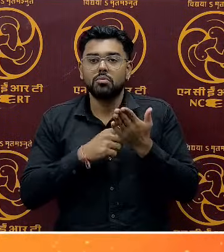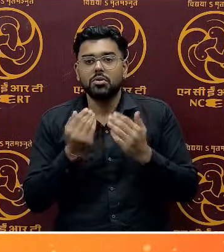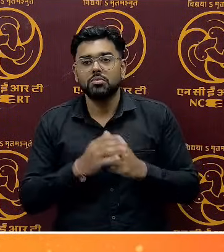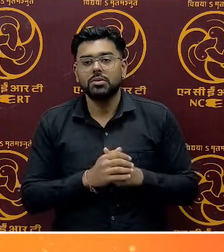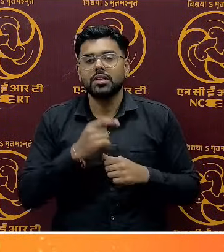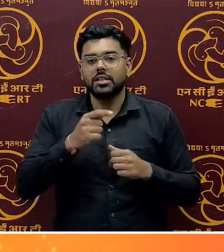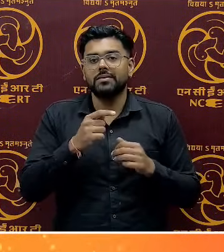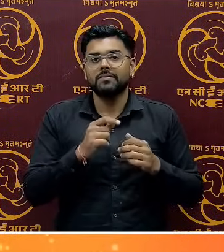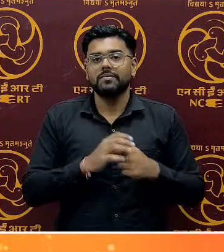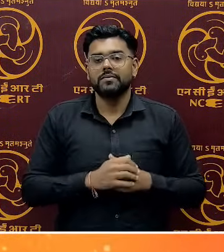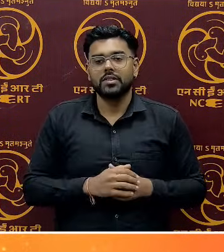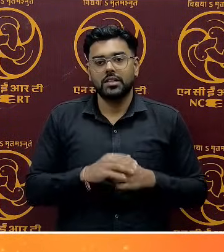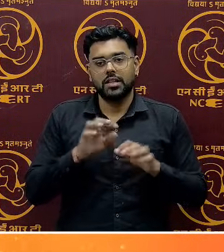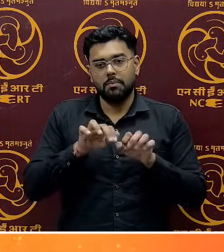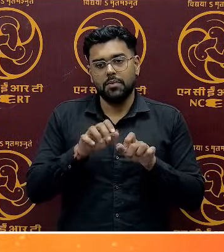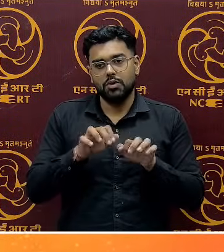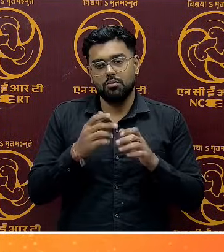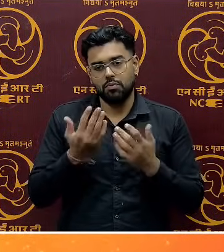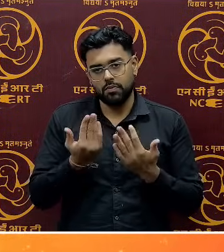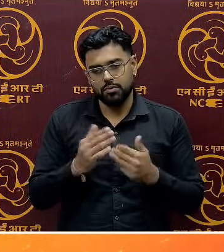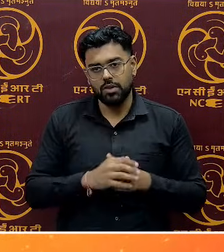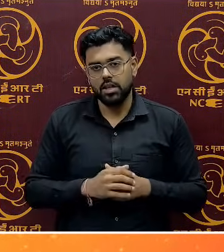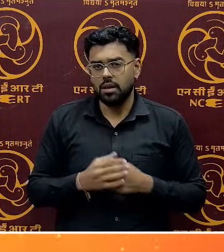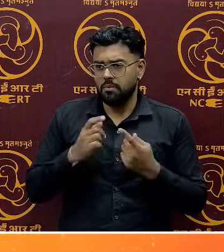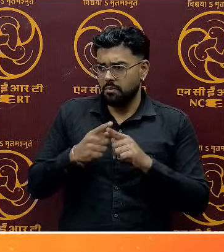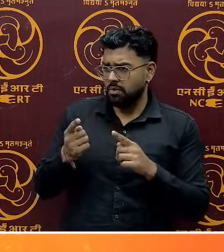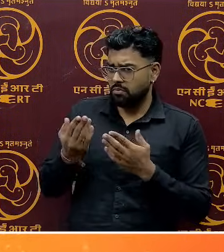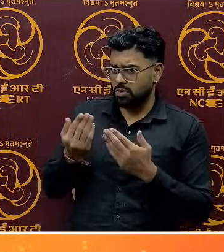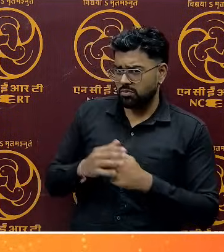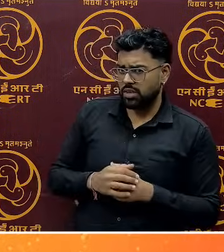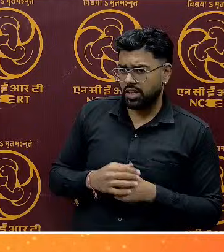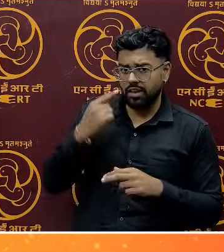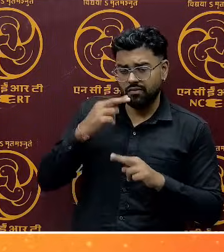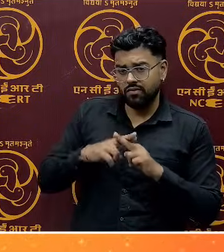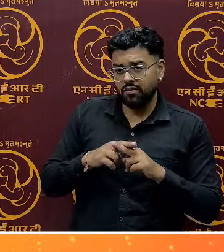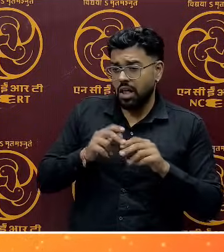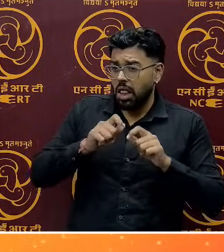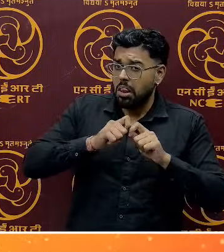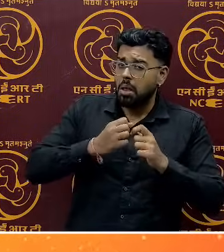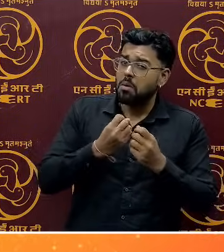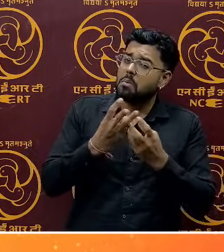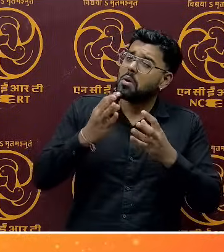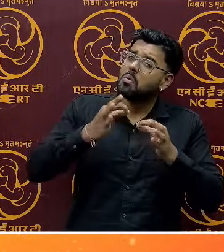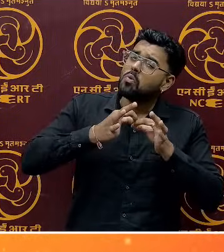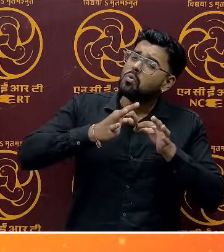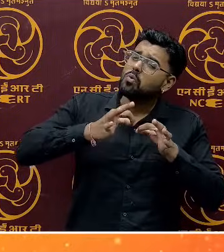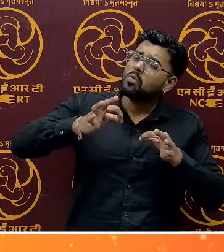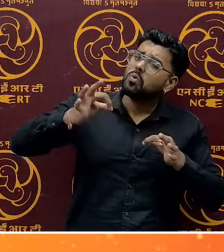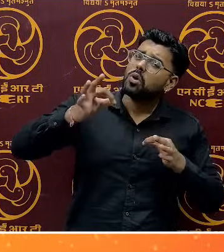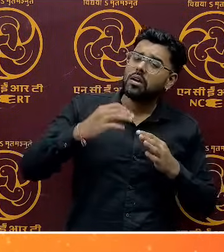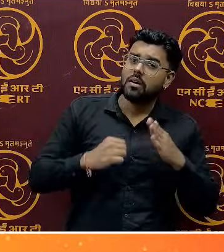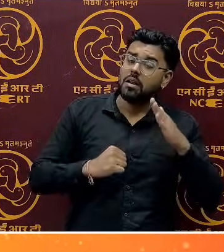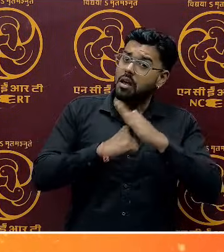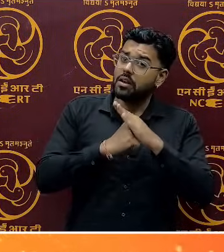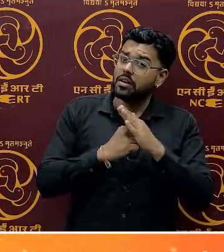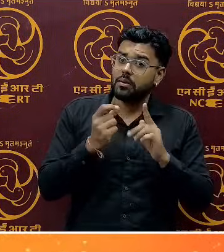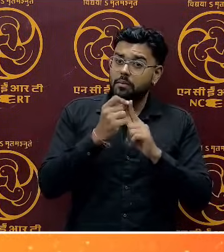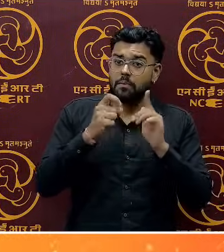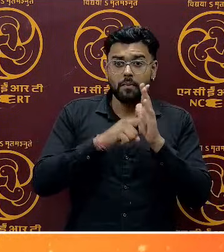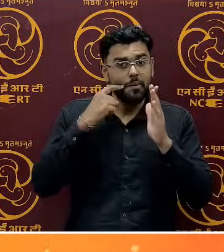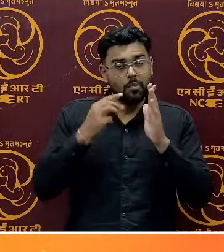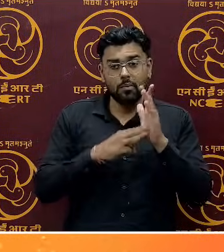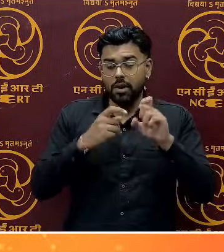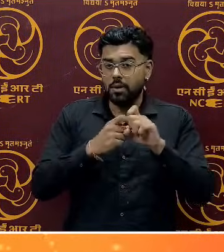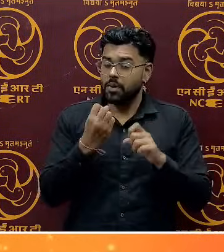it on a computer. But can we? Because numbers are infinite. Can we really find the largest prime number? Yes. Okay,